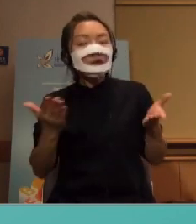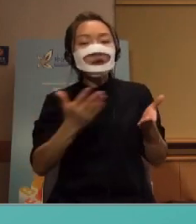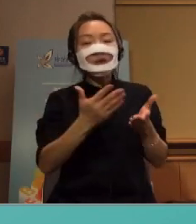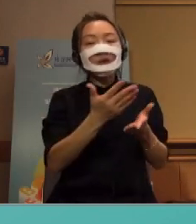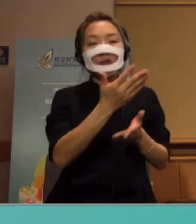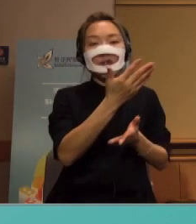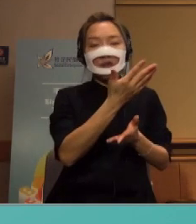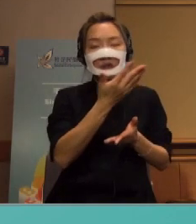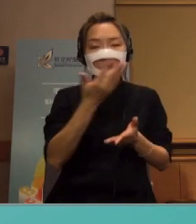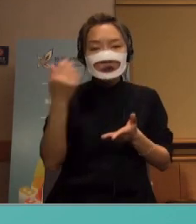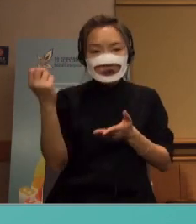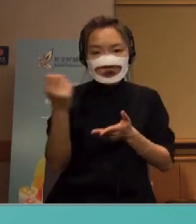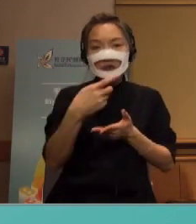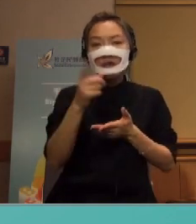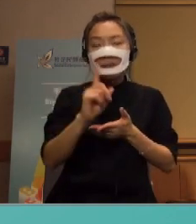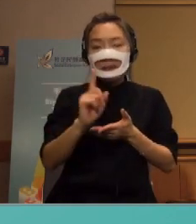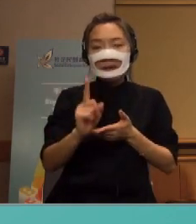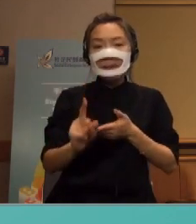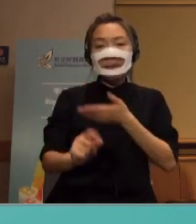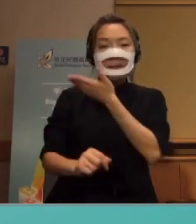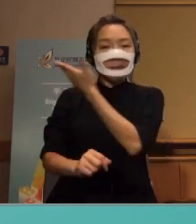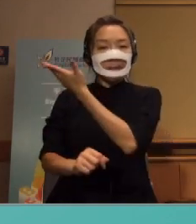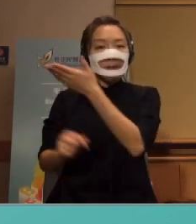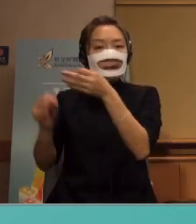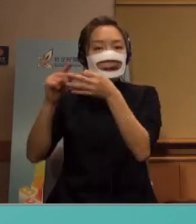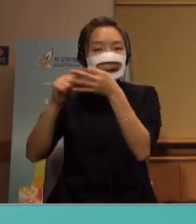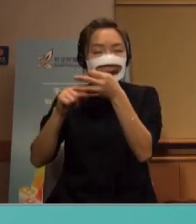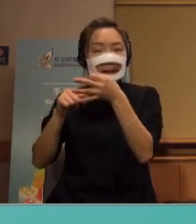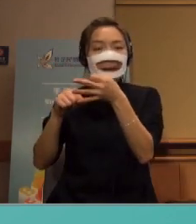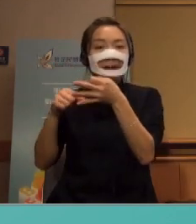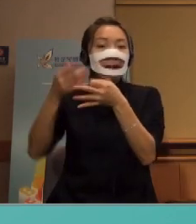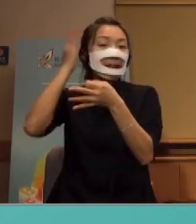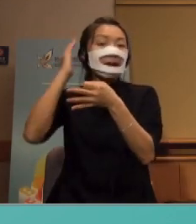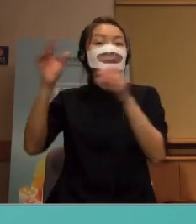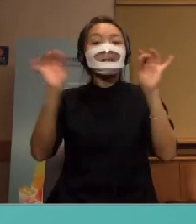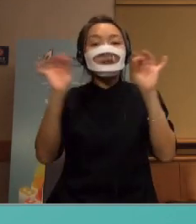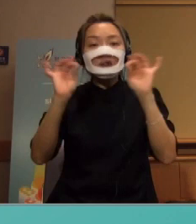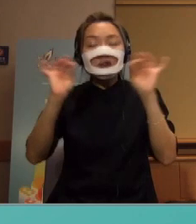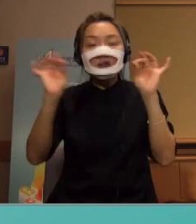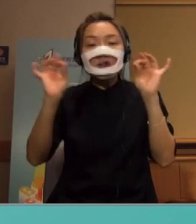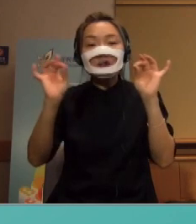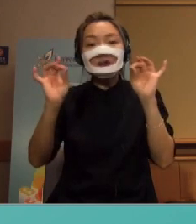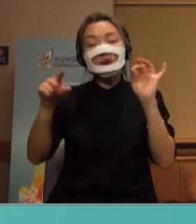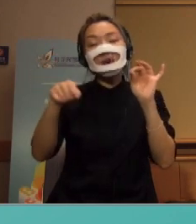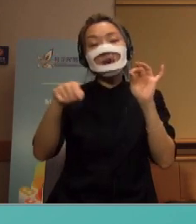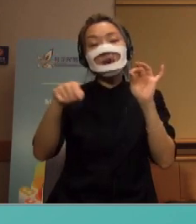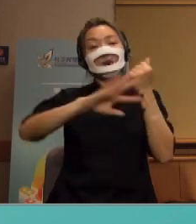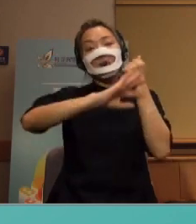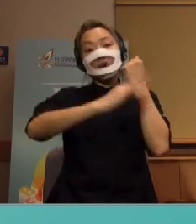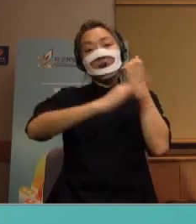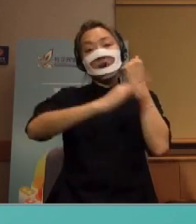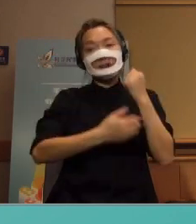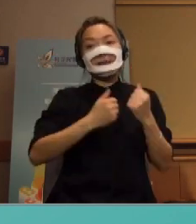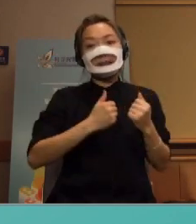Alex Chen, he is one of our co-founders as well, and he is a lawyer, so he basically focusing on promoting